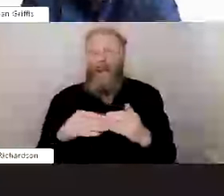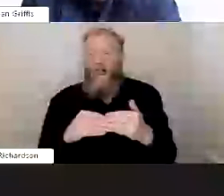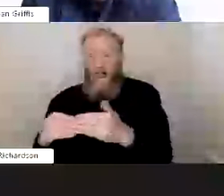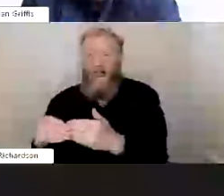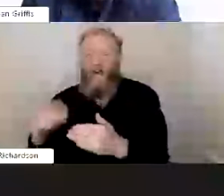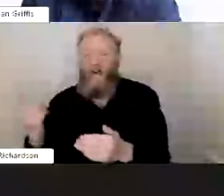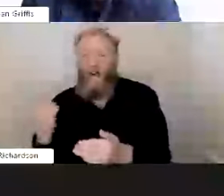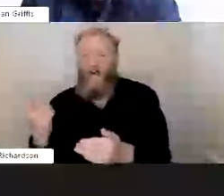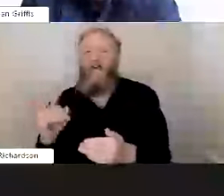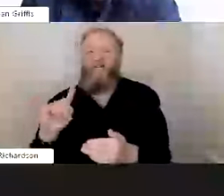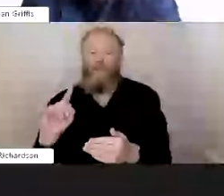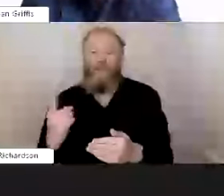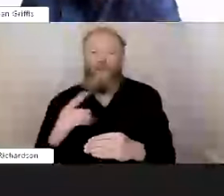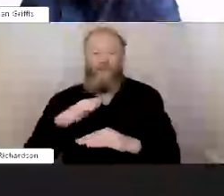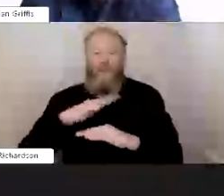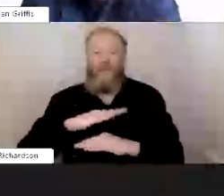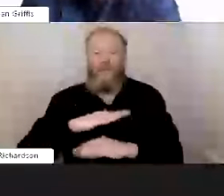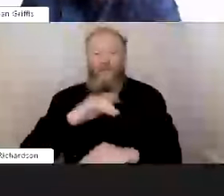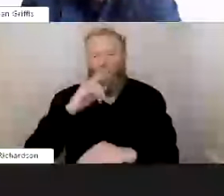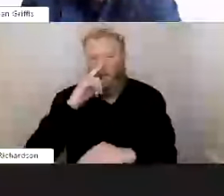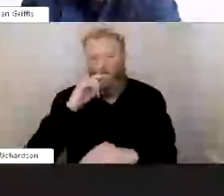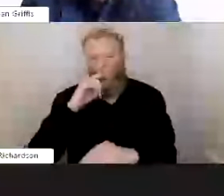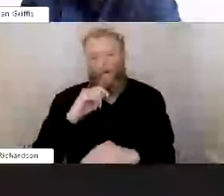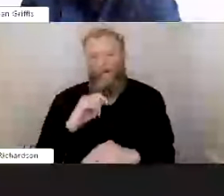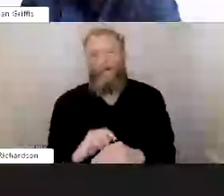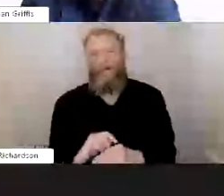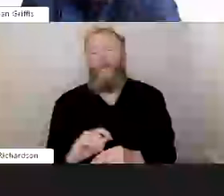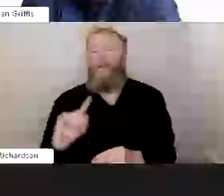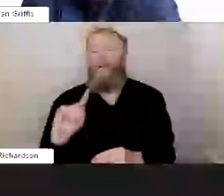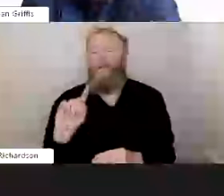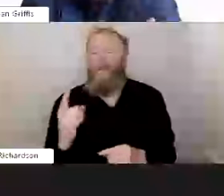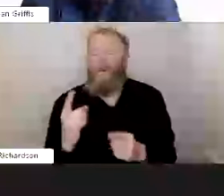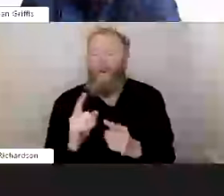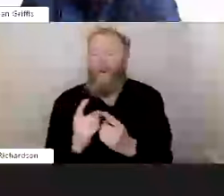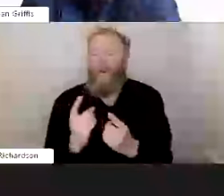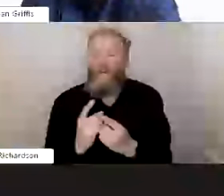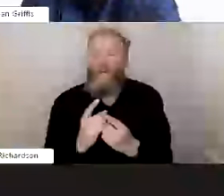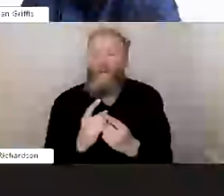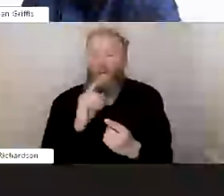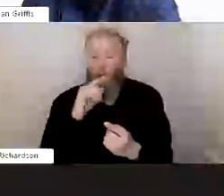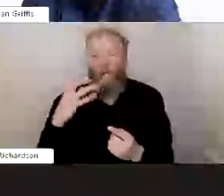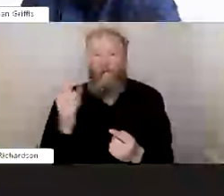But the first thing always is people need to be safe.